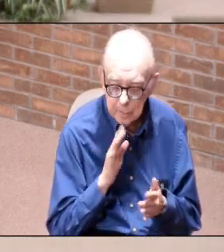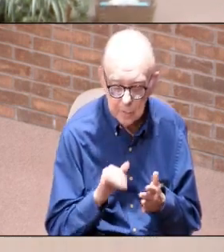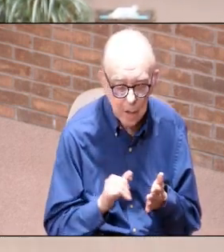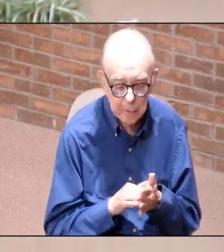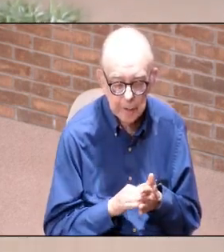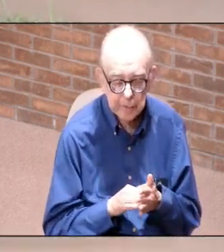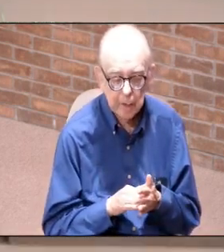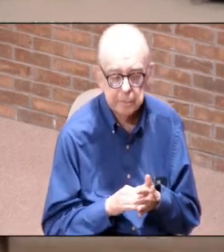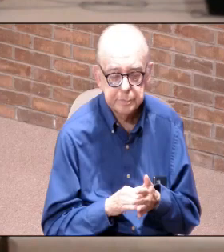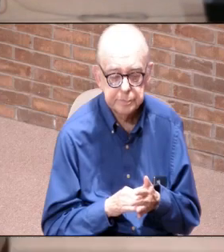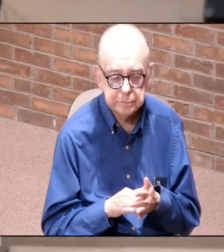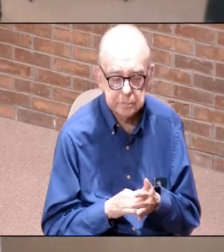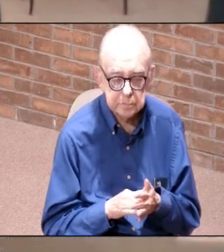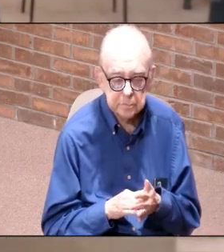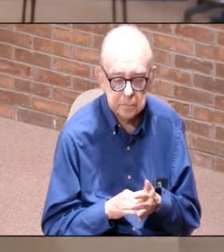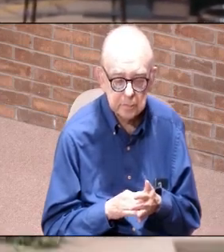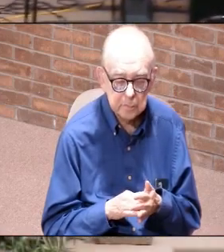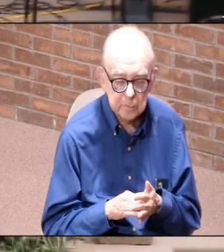it.